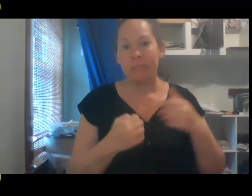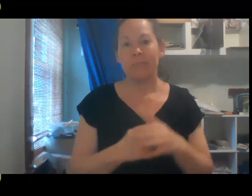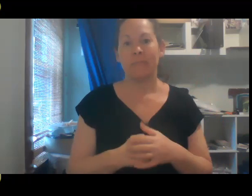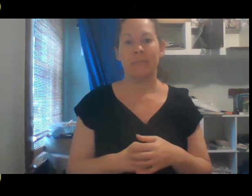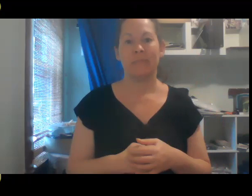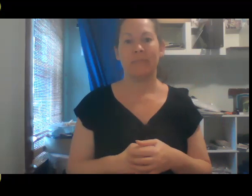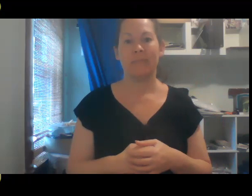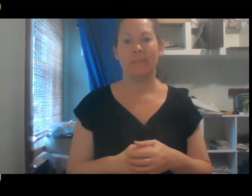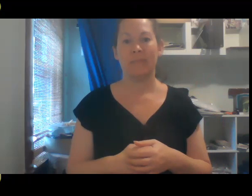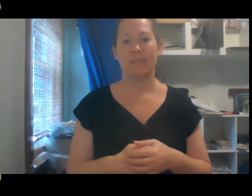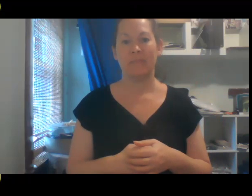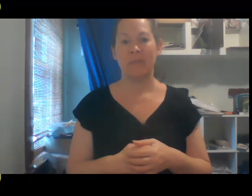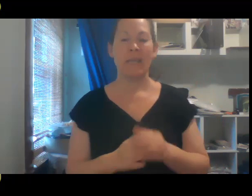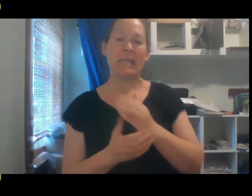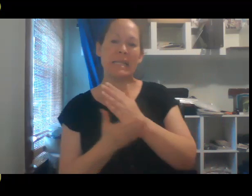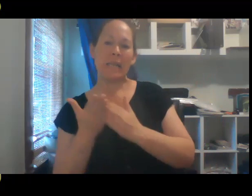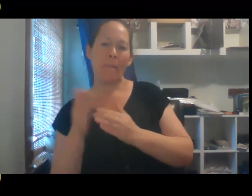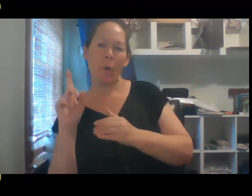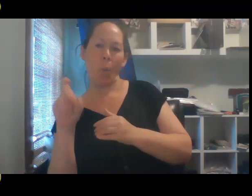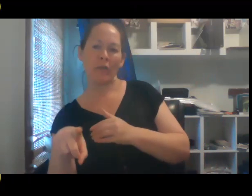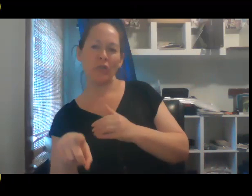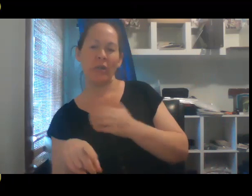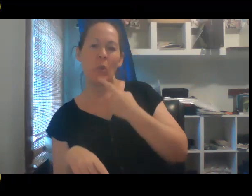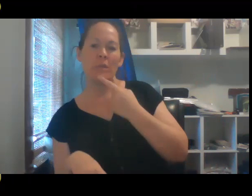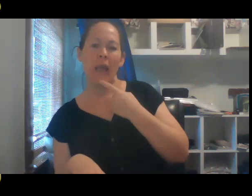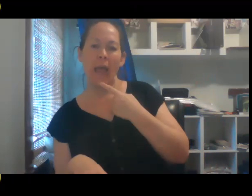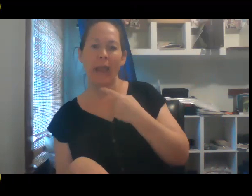the random questions will ask you compounded